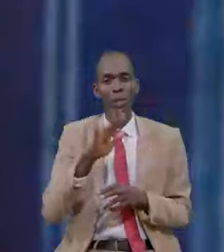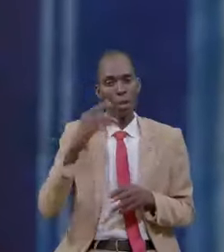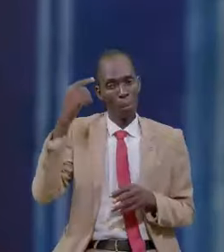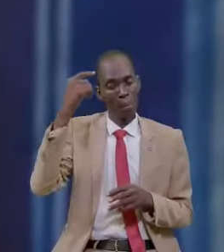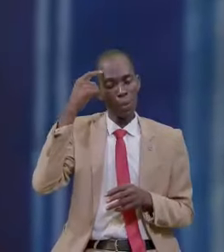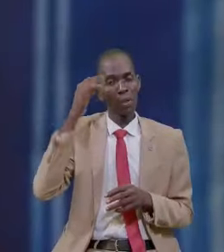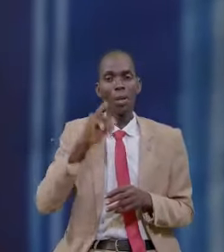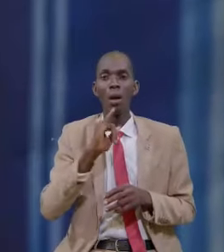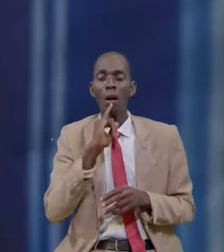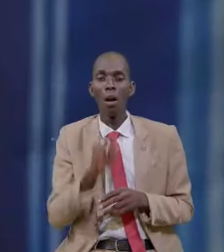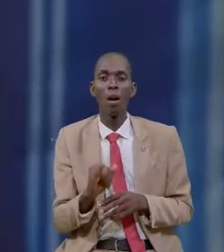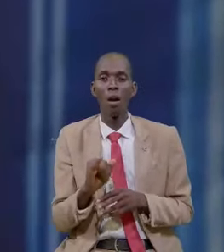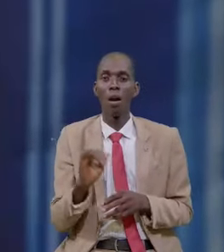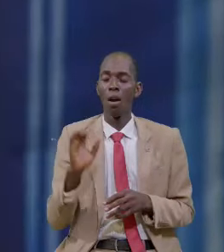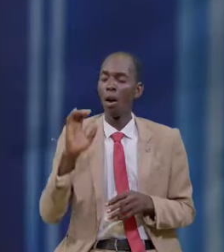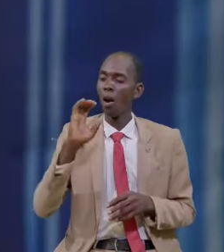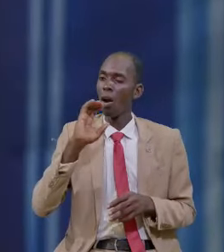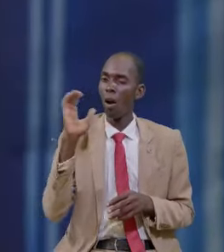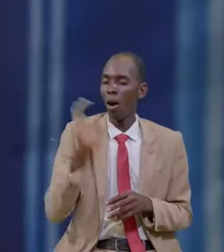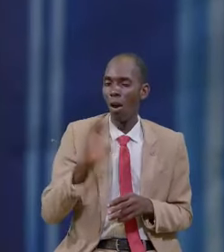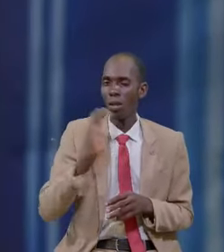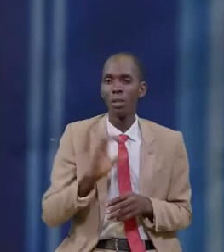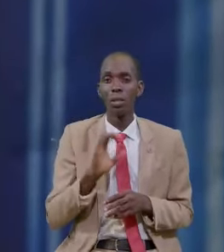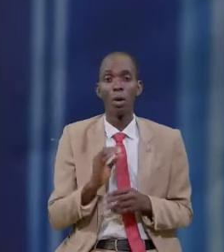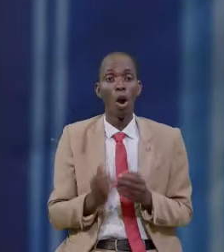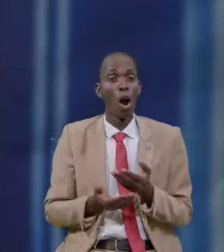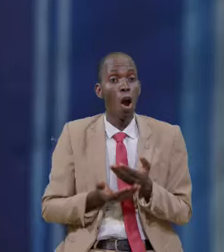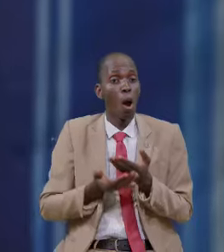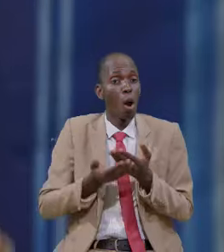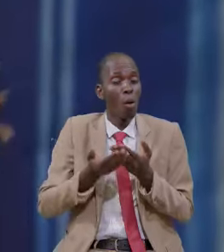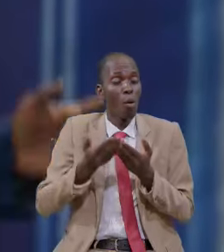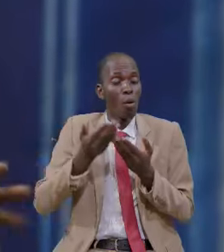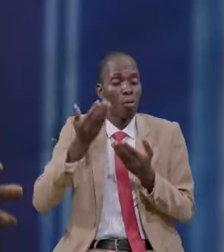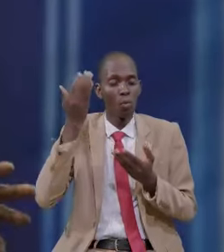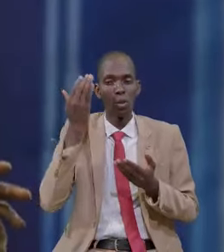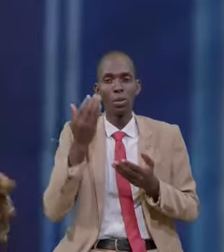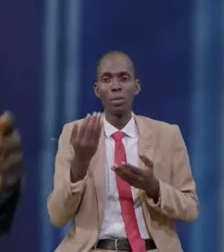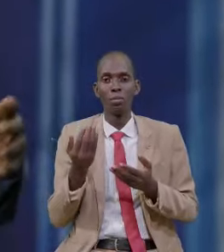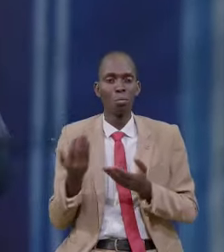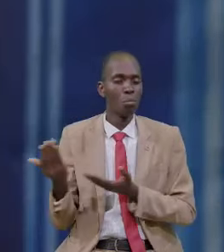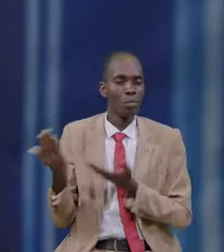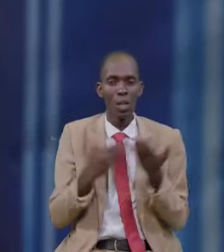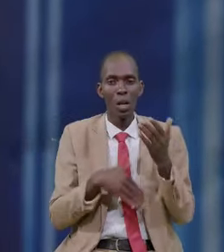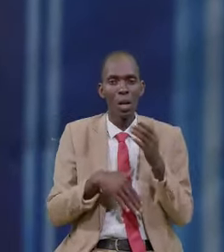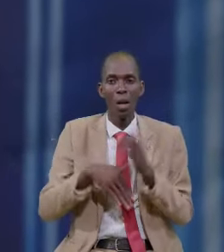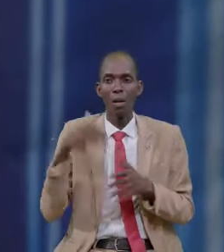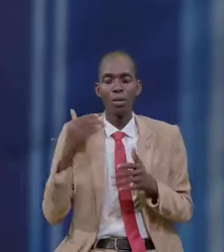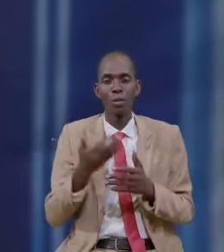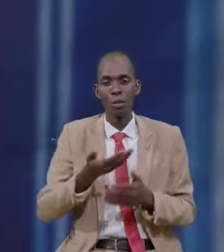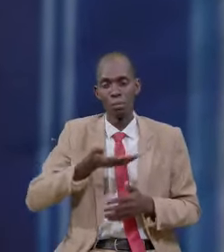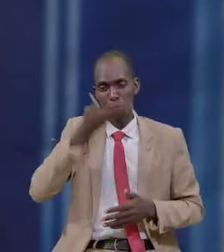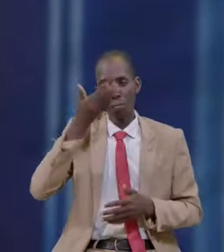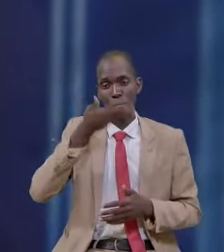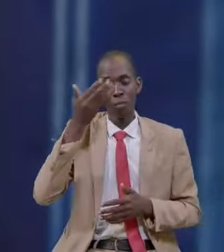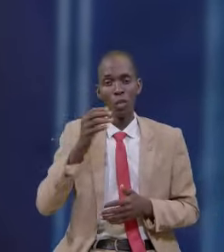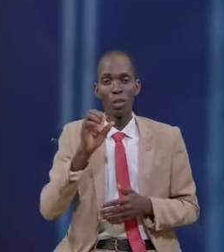hot, almost bringing out hot vapor. And the thing is running